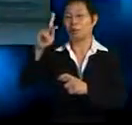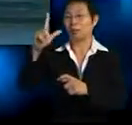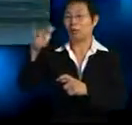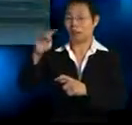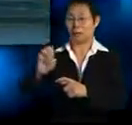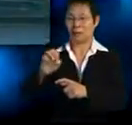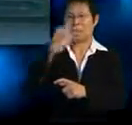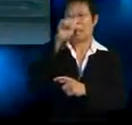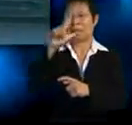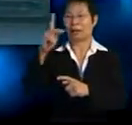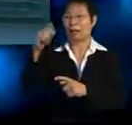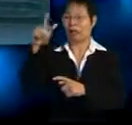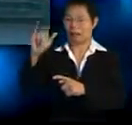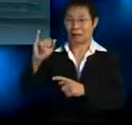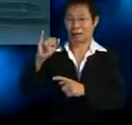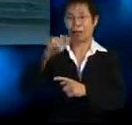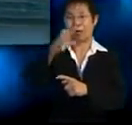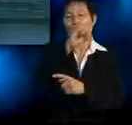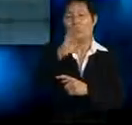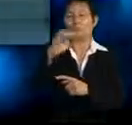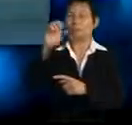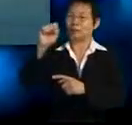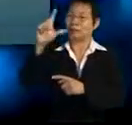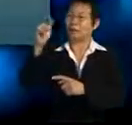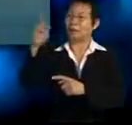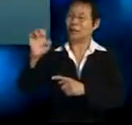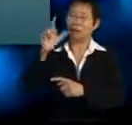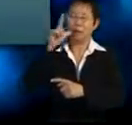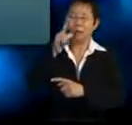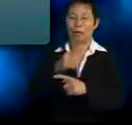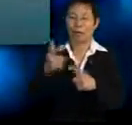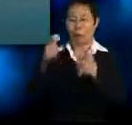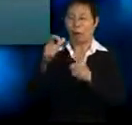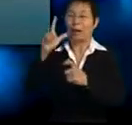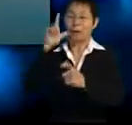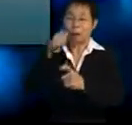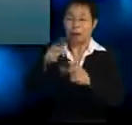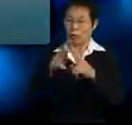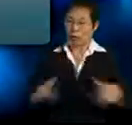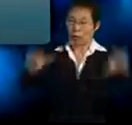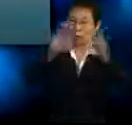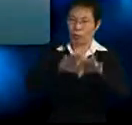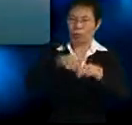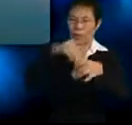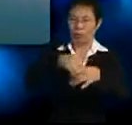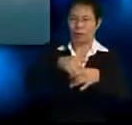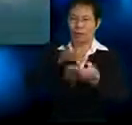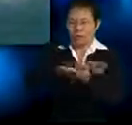The alkaline property of slake lime and quicklime is very useful in the treatment of sewage